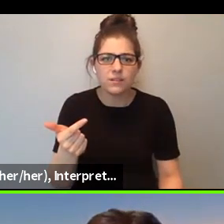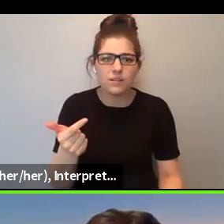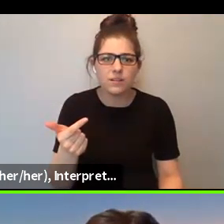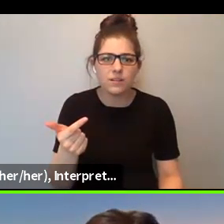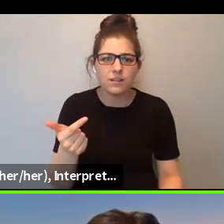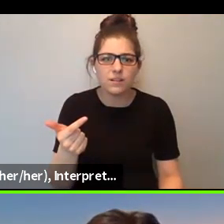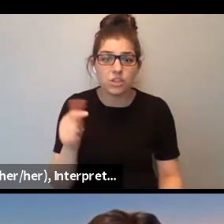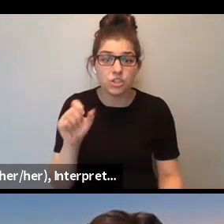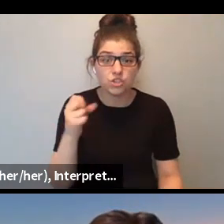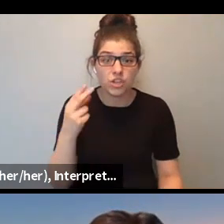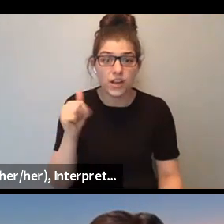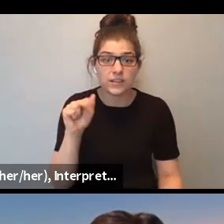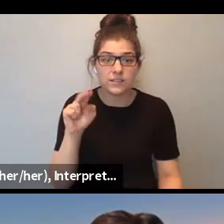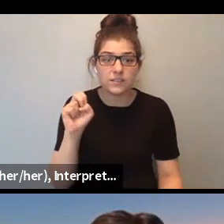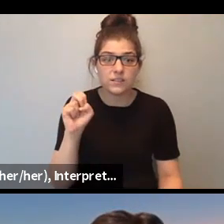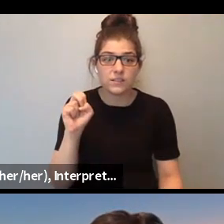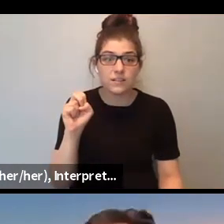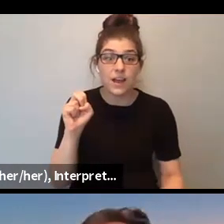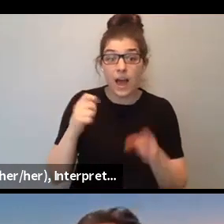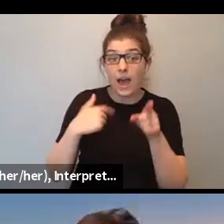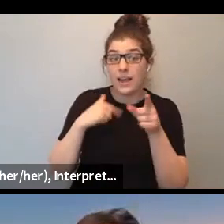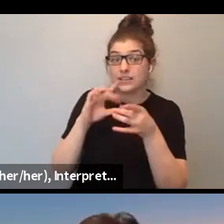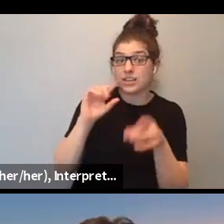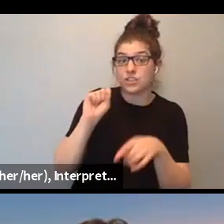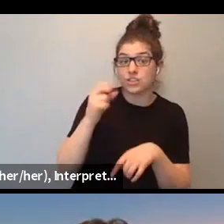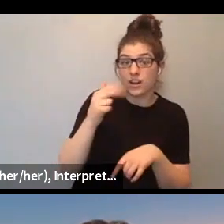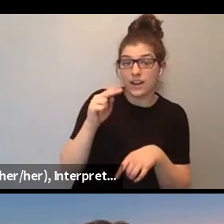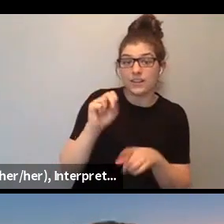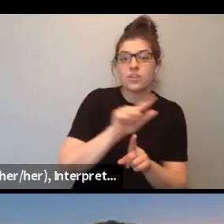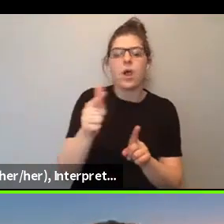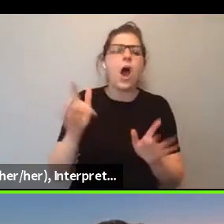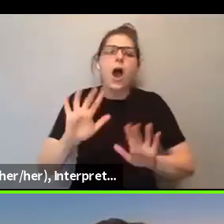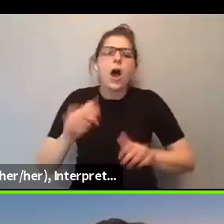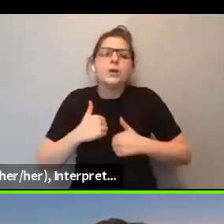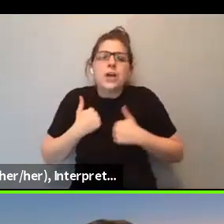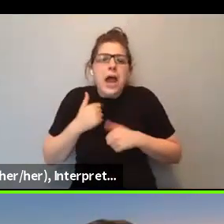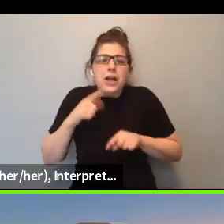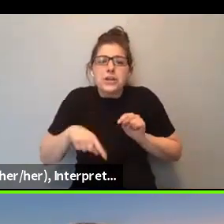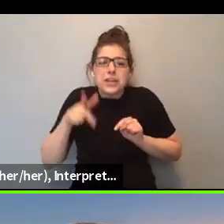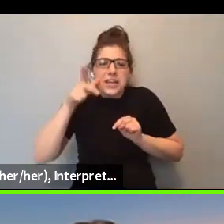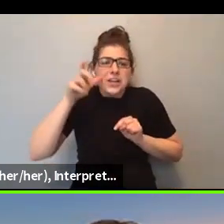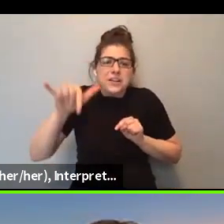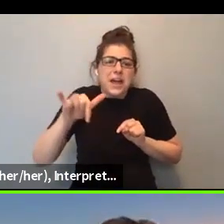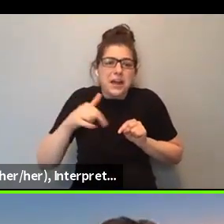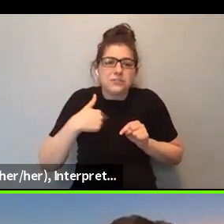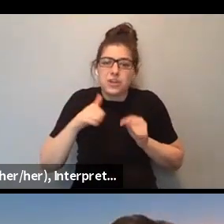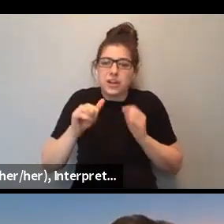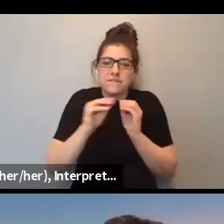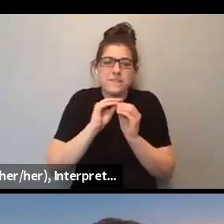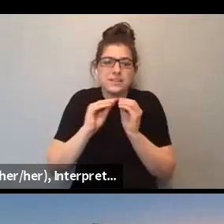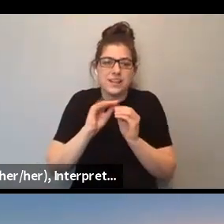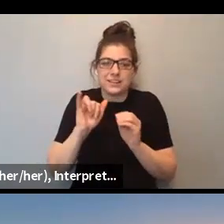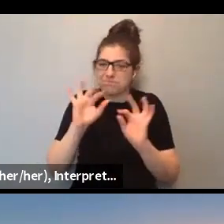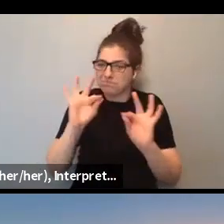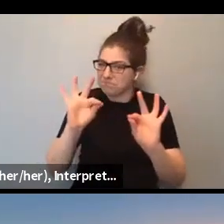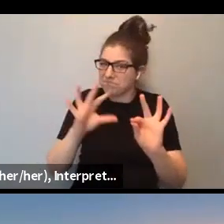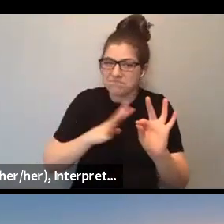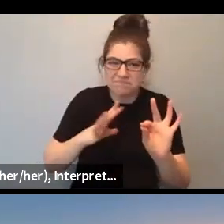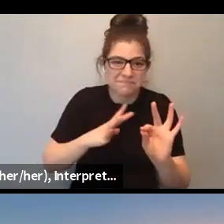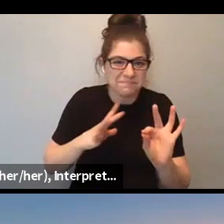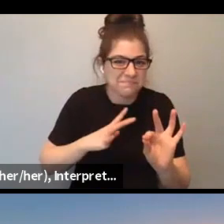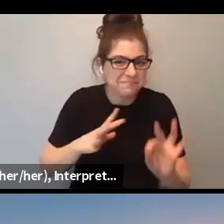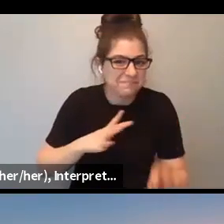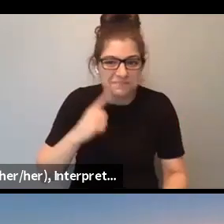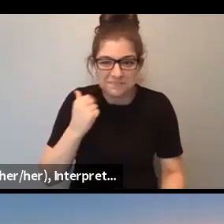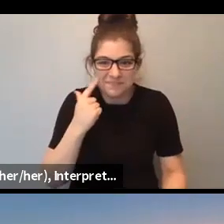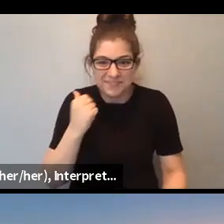Is it Shane? I had said Shane, and then we'll circle. Oh, I'm sorry, I couldn't hear. I was trying to fix it. Oh, God. You're perfect. Yeah, we're making it